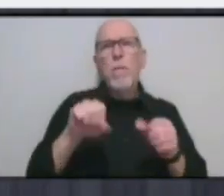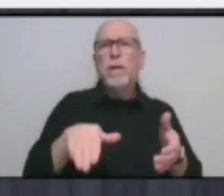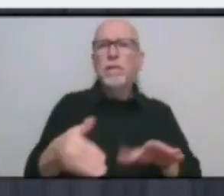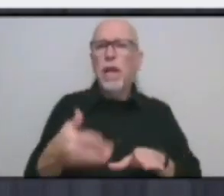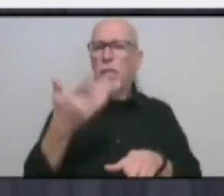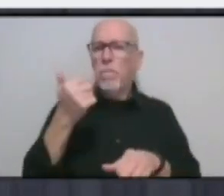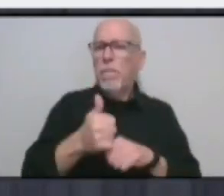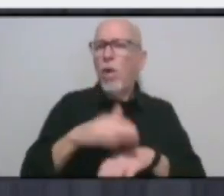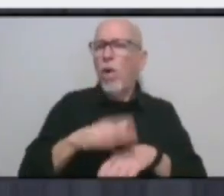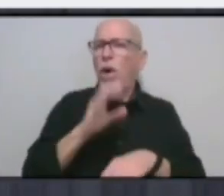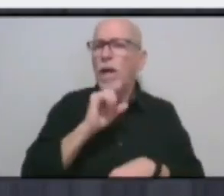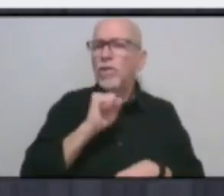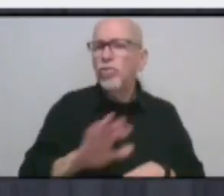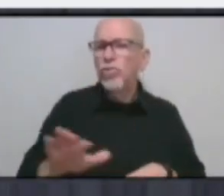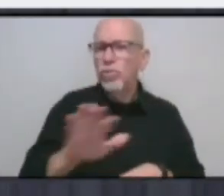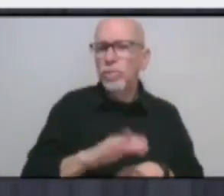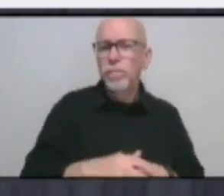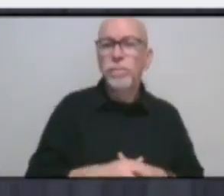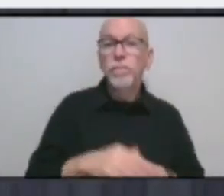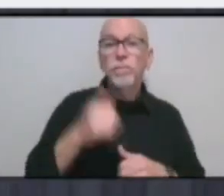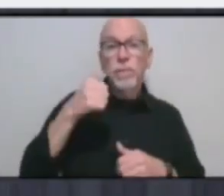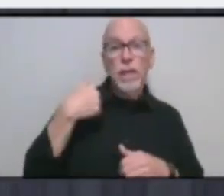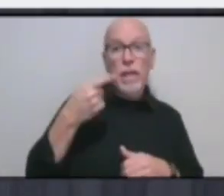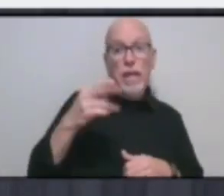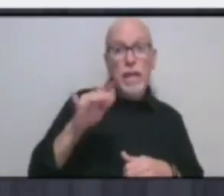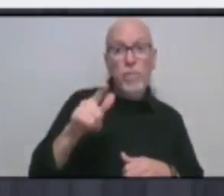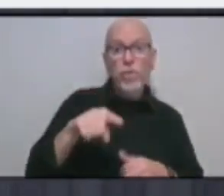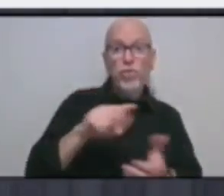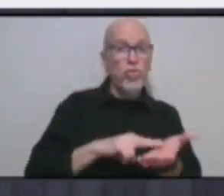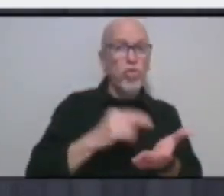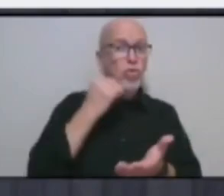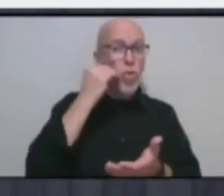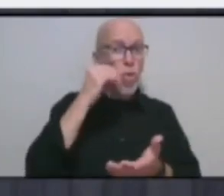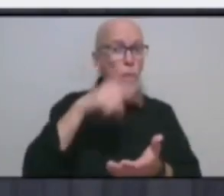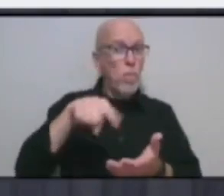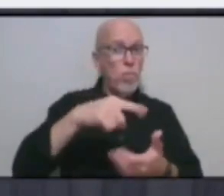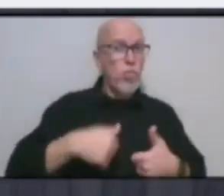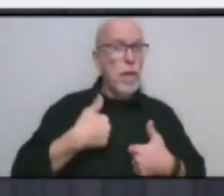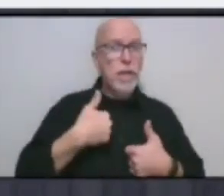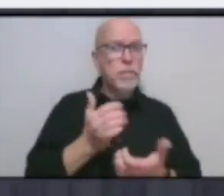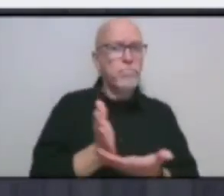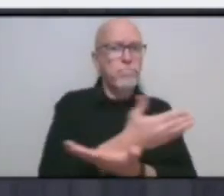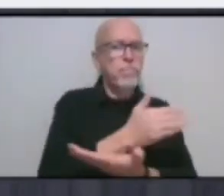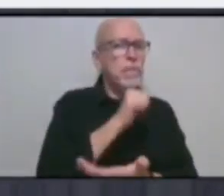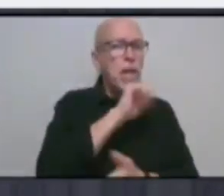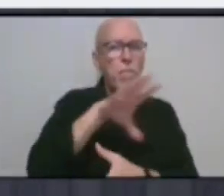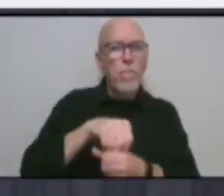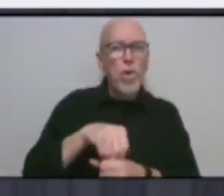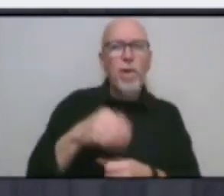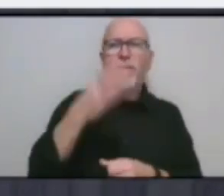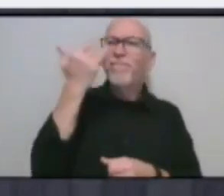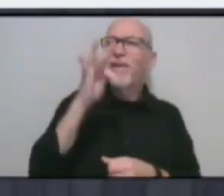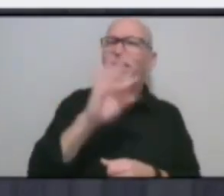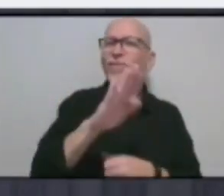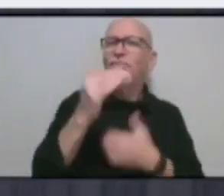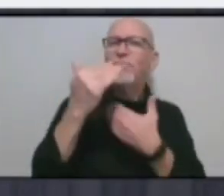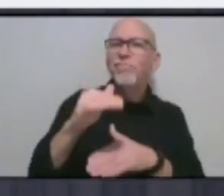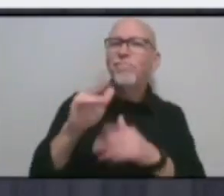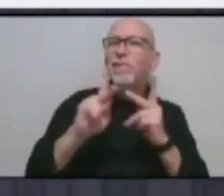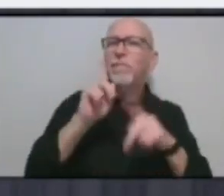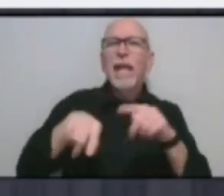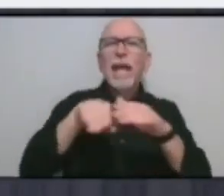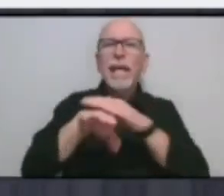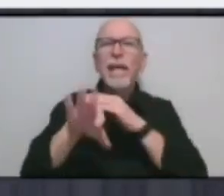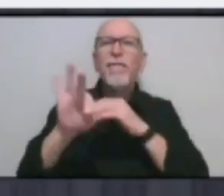1, which was in April, nursing home residents were excluded from our study because of the restrictions of residents entering and exiting such